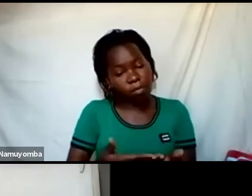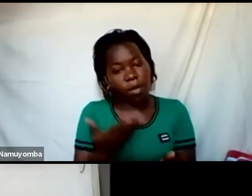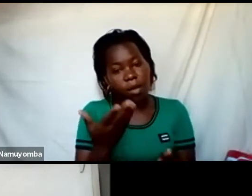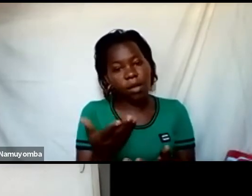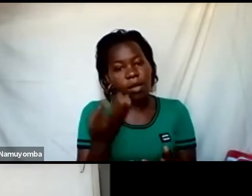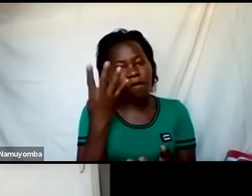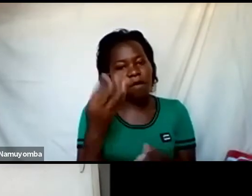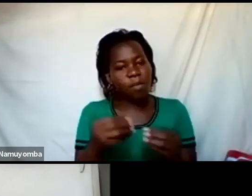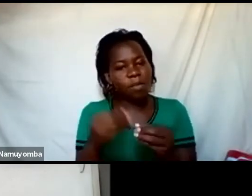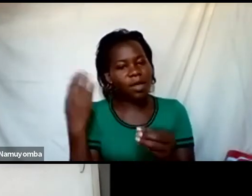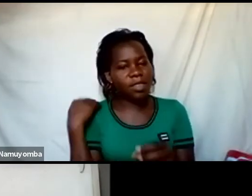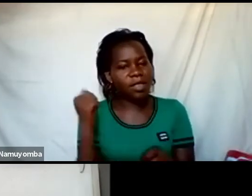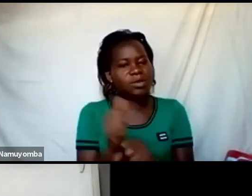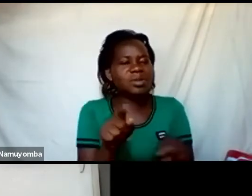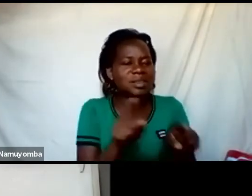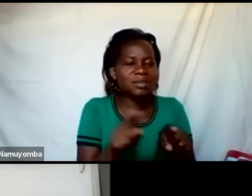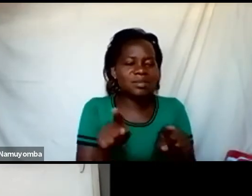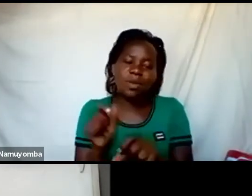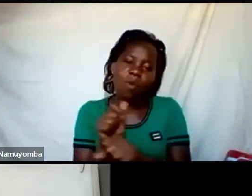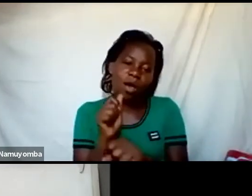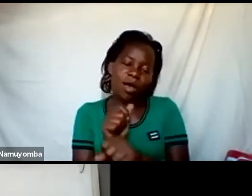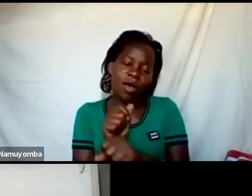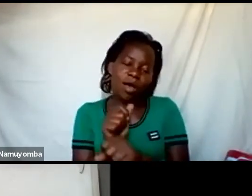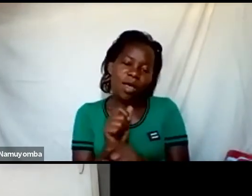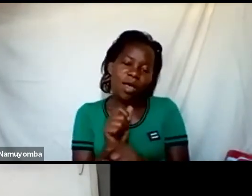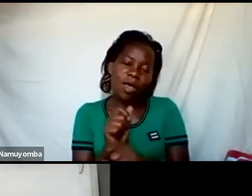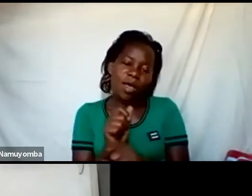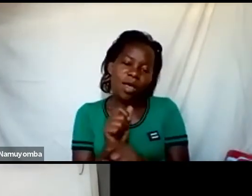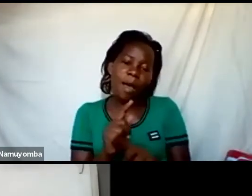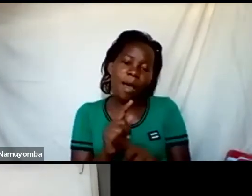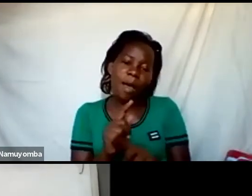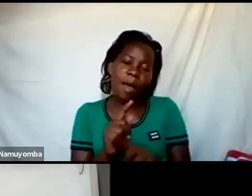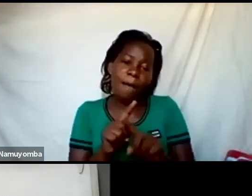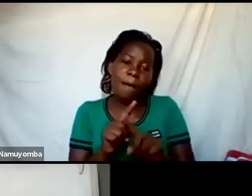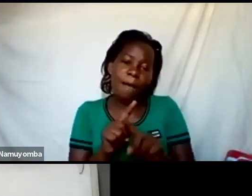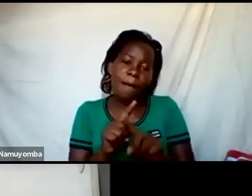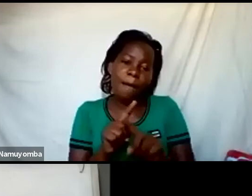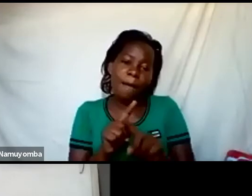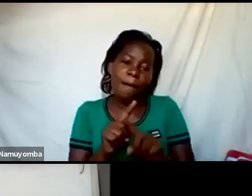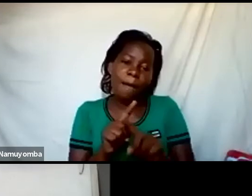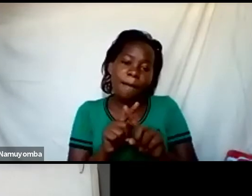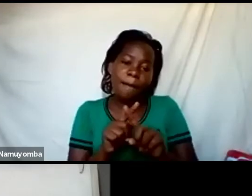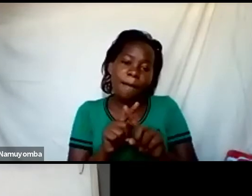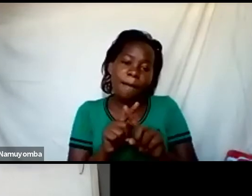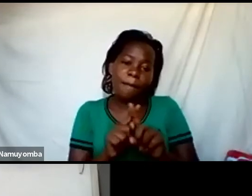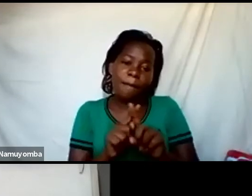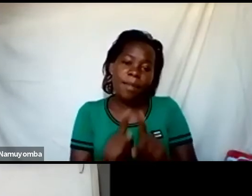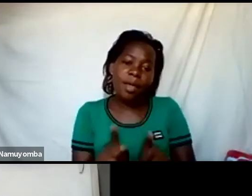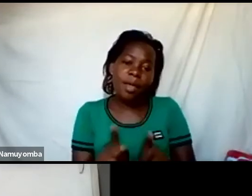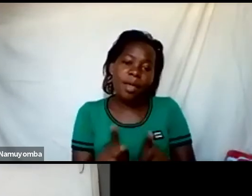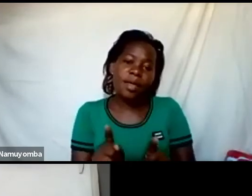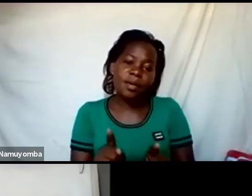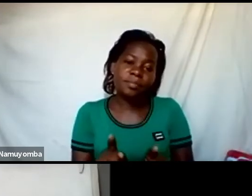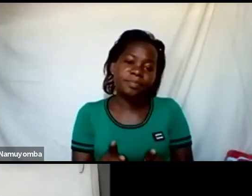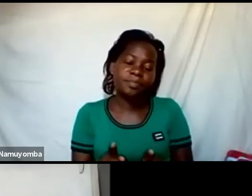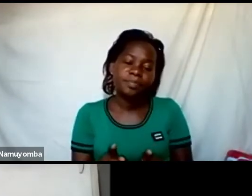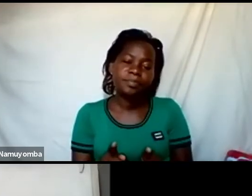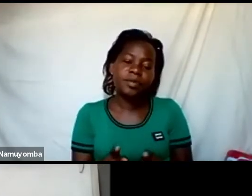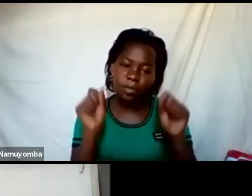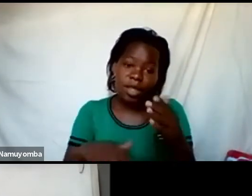But if you didn't have that, make sure the next generation has it. And now you seek knowledge. Any woman who knows